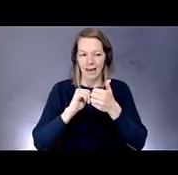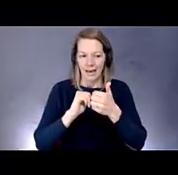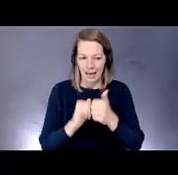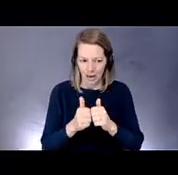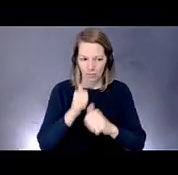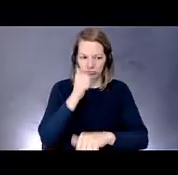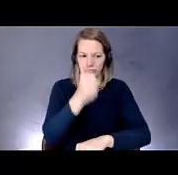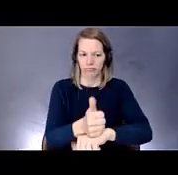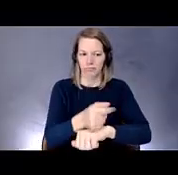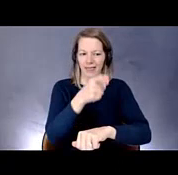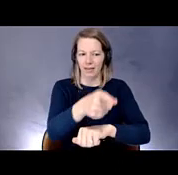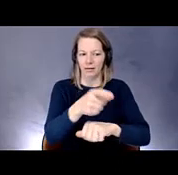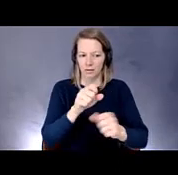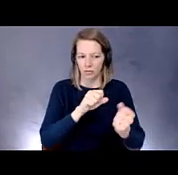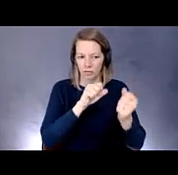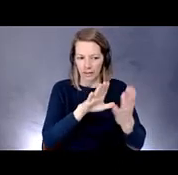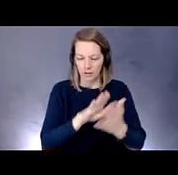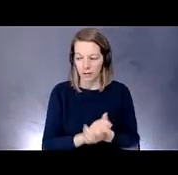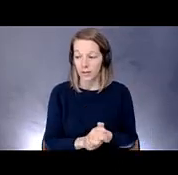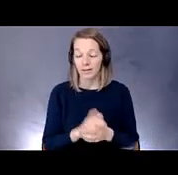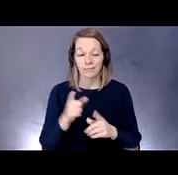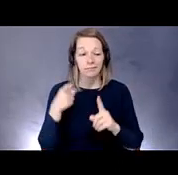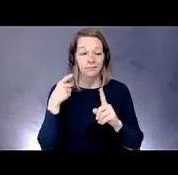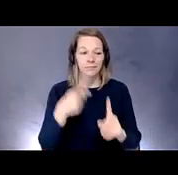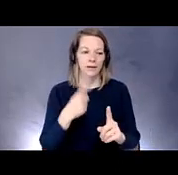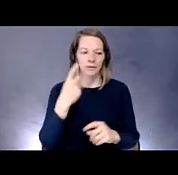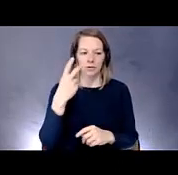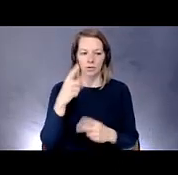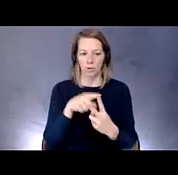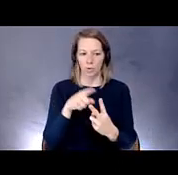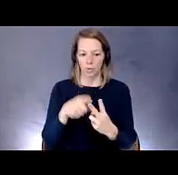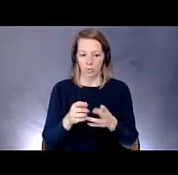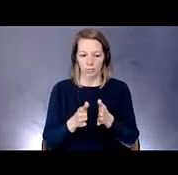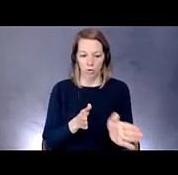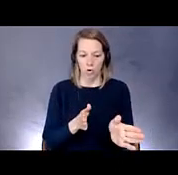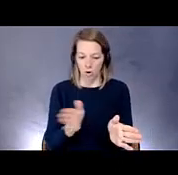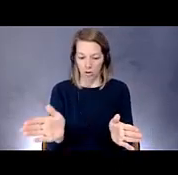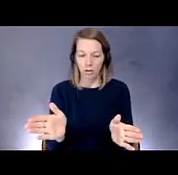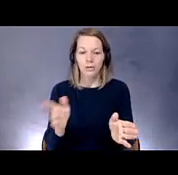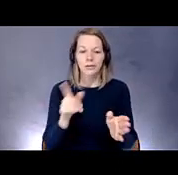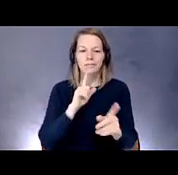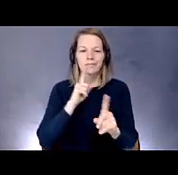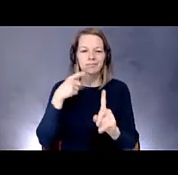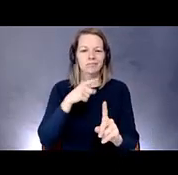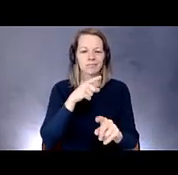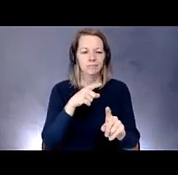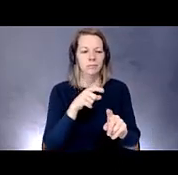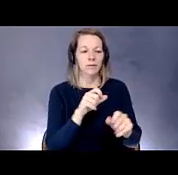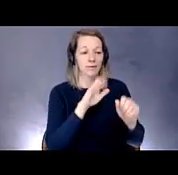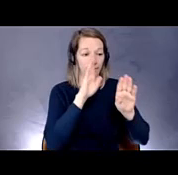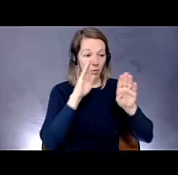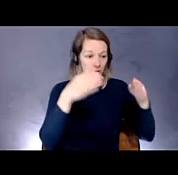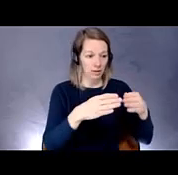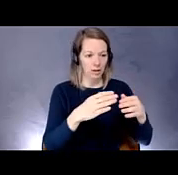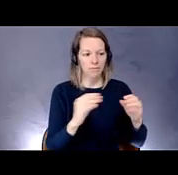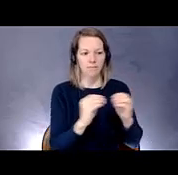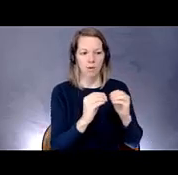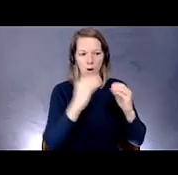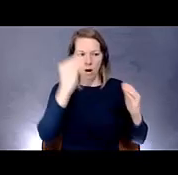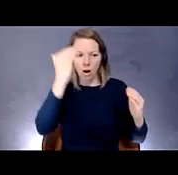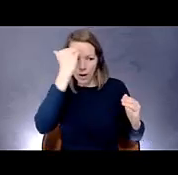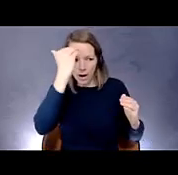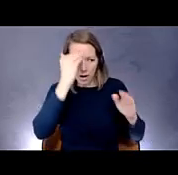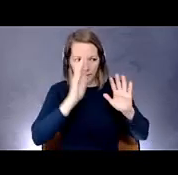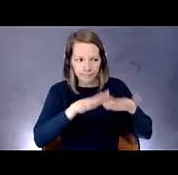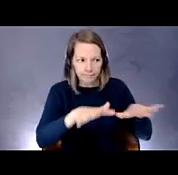this strategy. So ultimately, we have a two-pronged strategy, which is really focused on first building awareness, making sure that